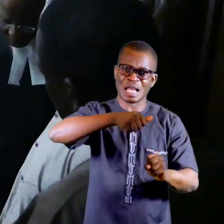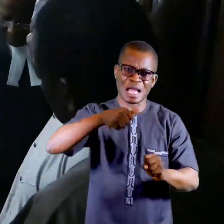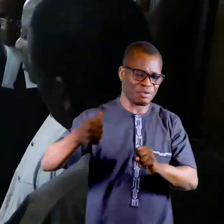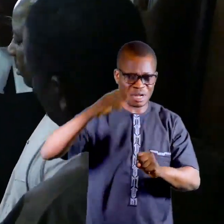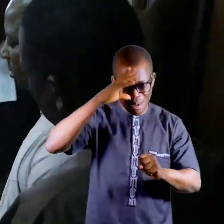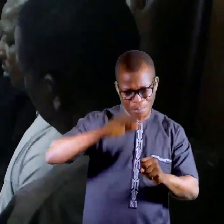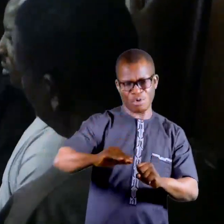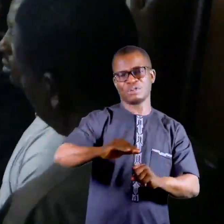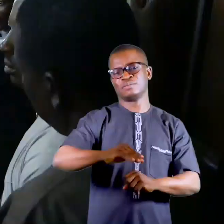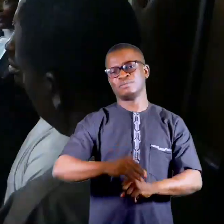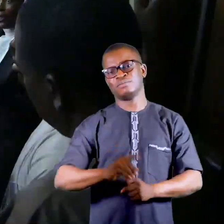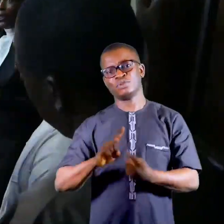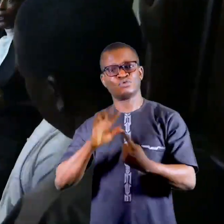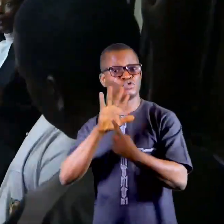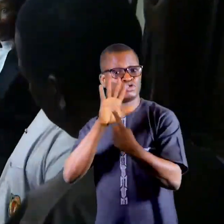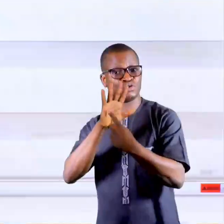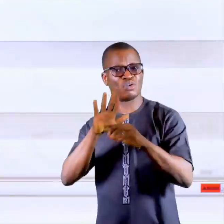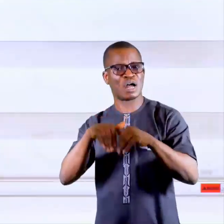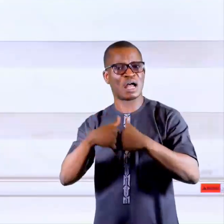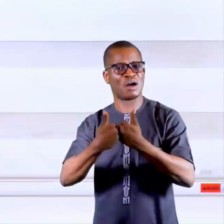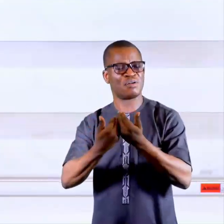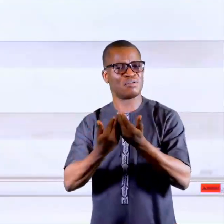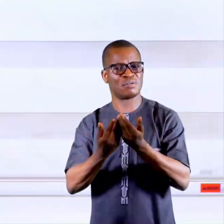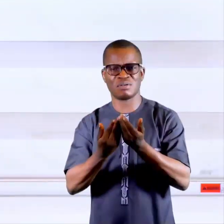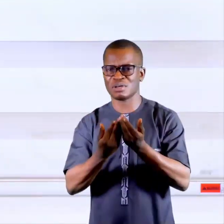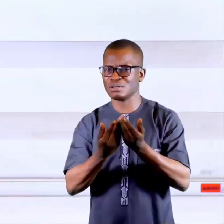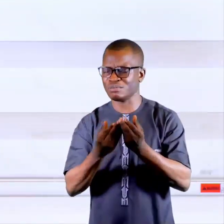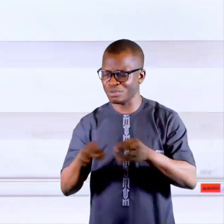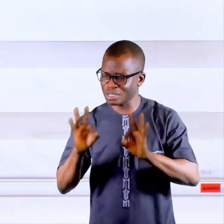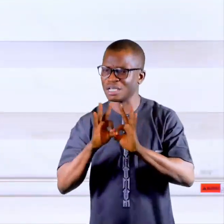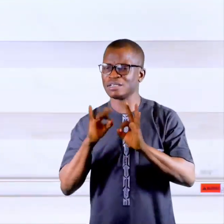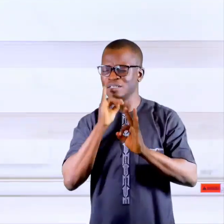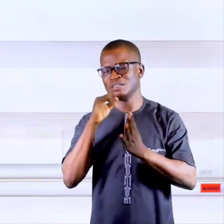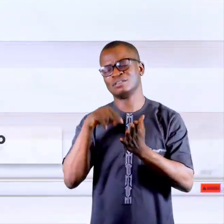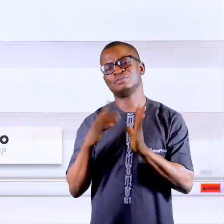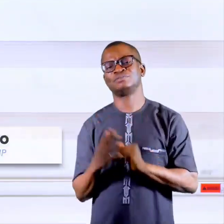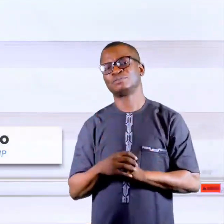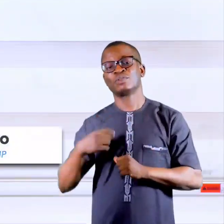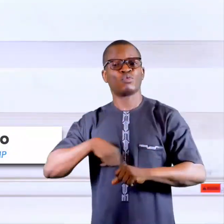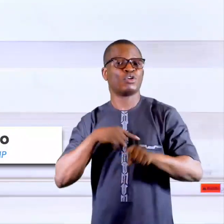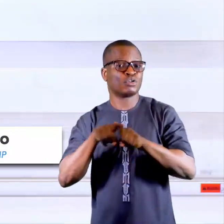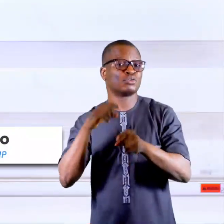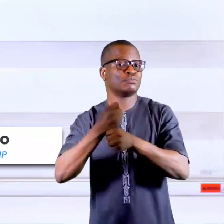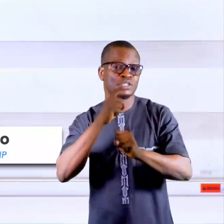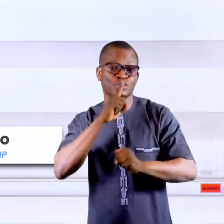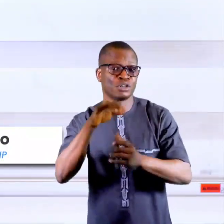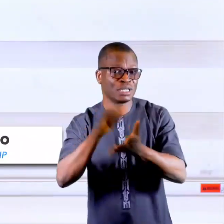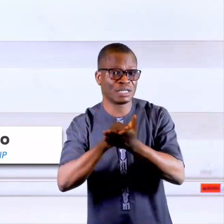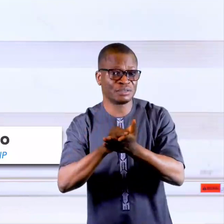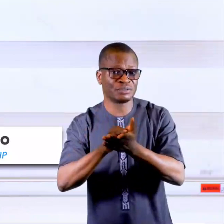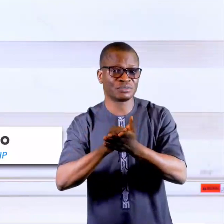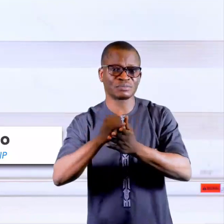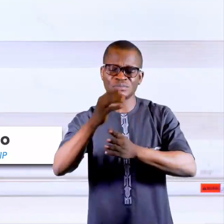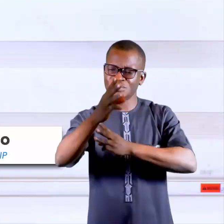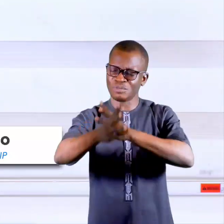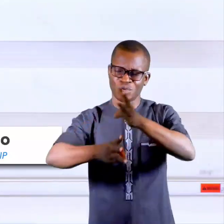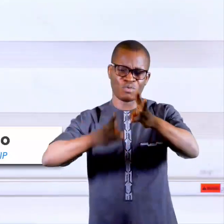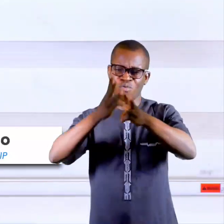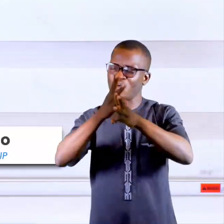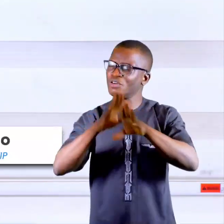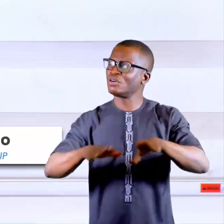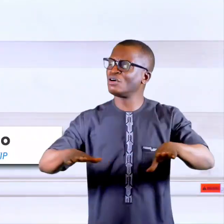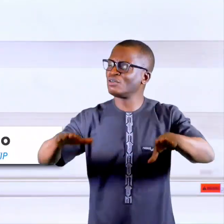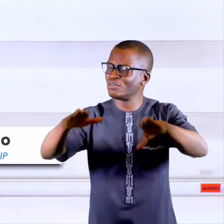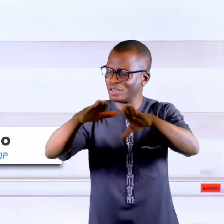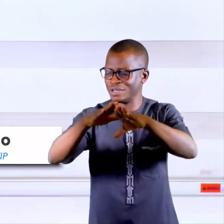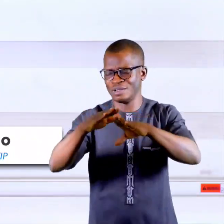the agency takes its duties. We also make sure that the world knows